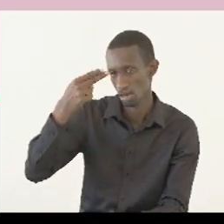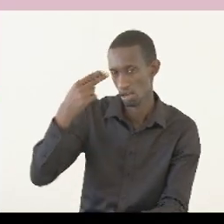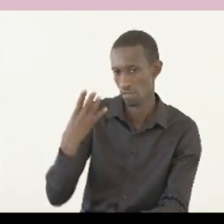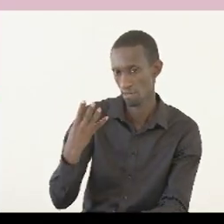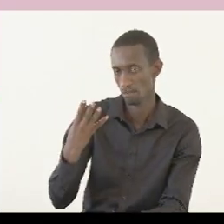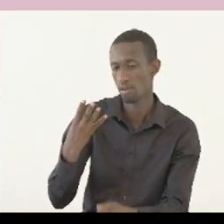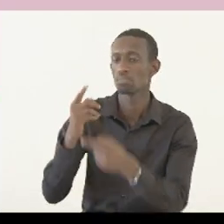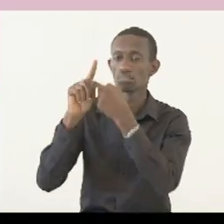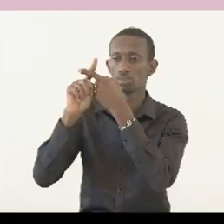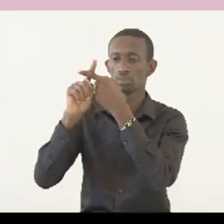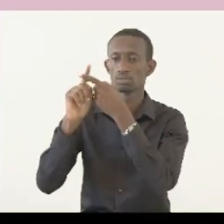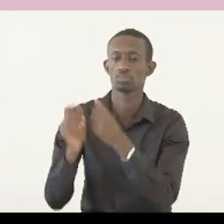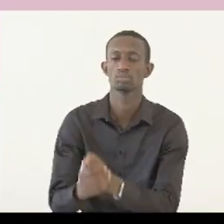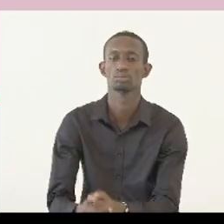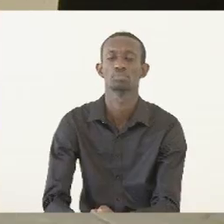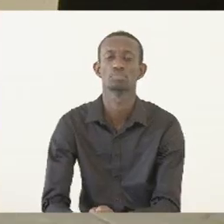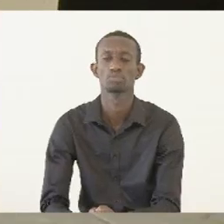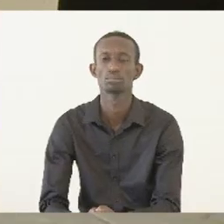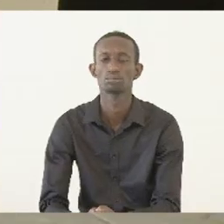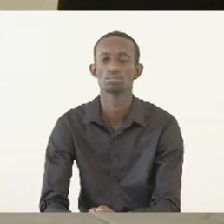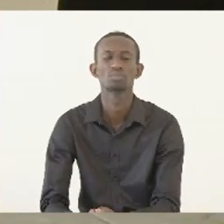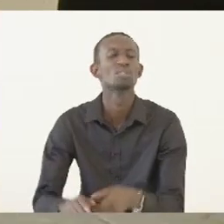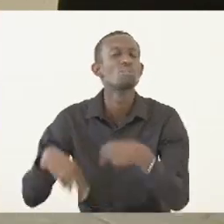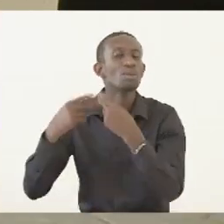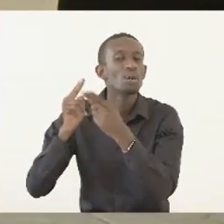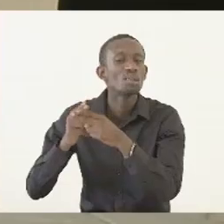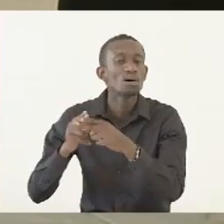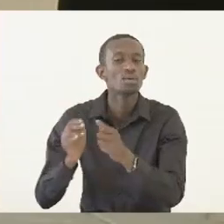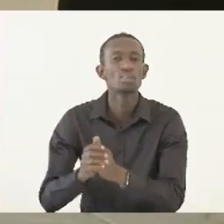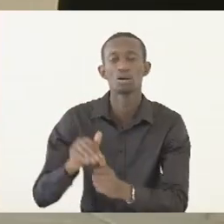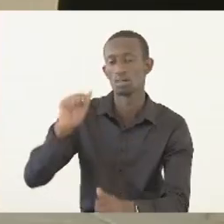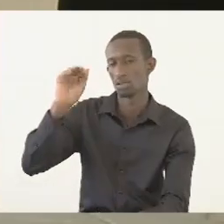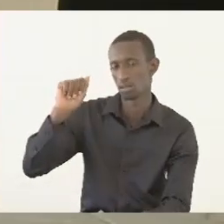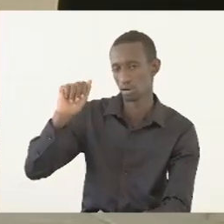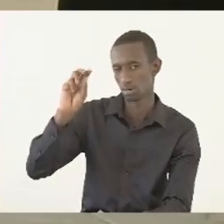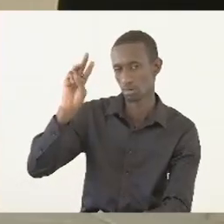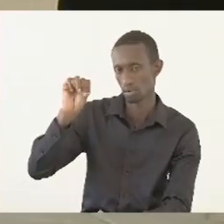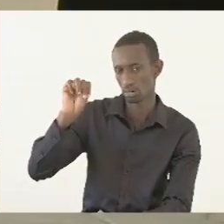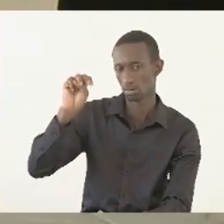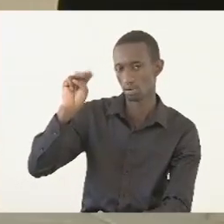NH4 positive, we call this one the ammonium